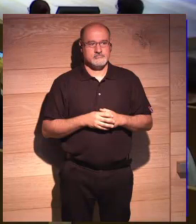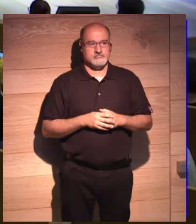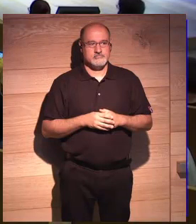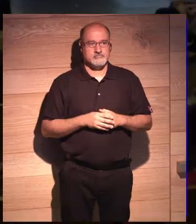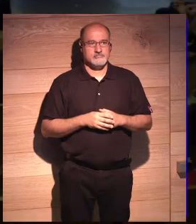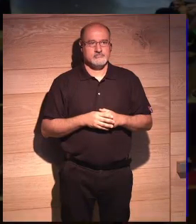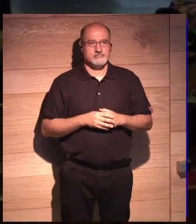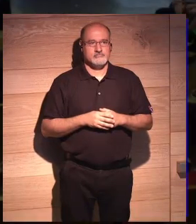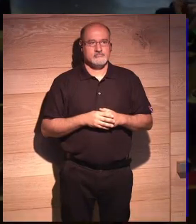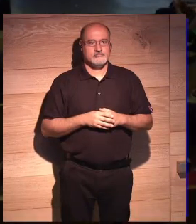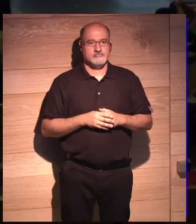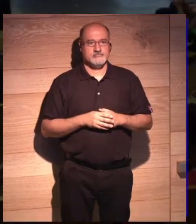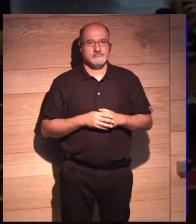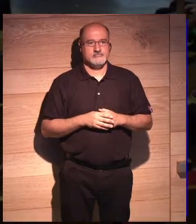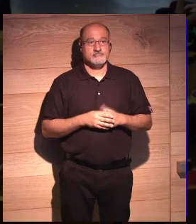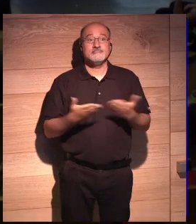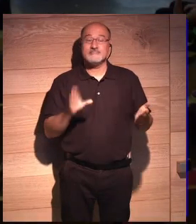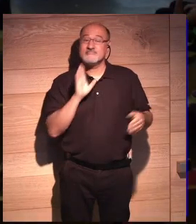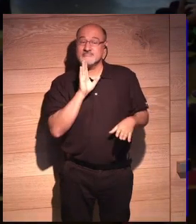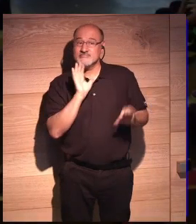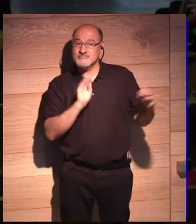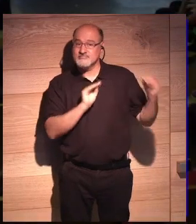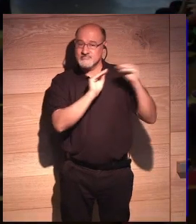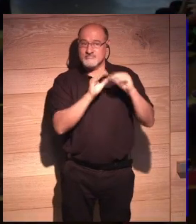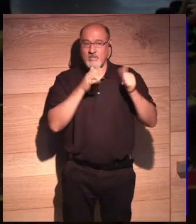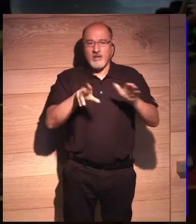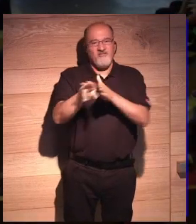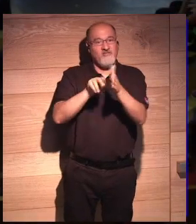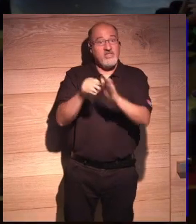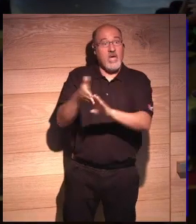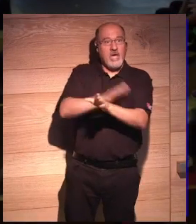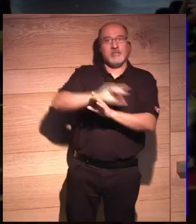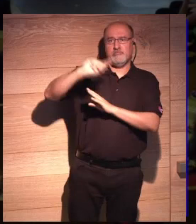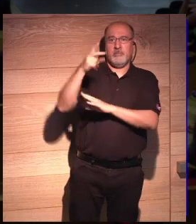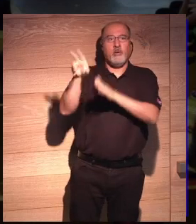As you just said, before I start talking, let's watch a video.